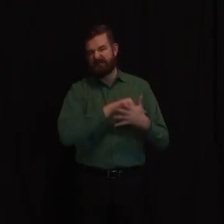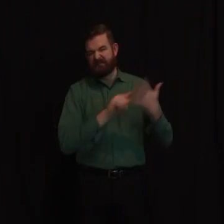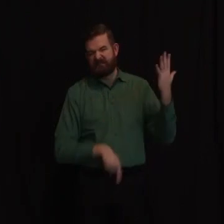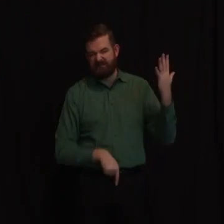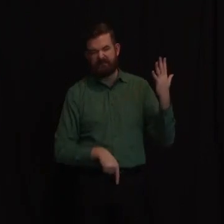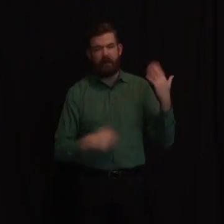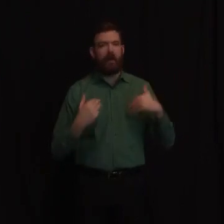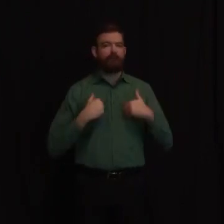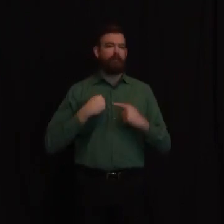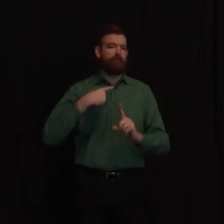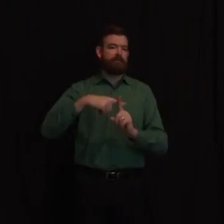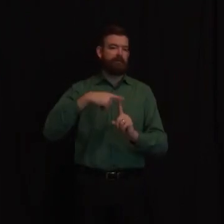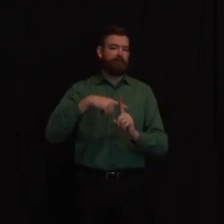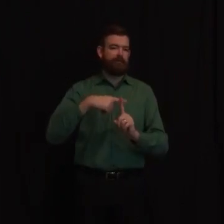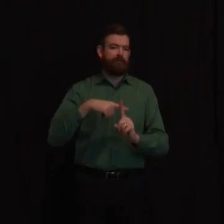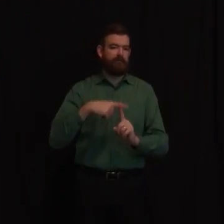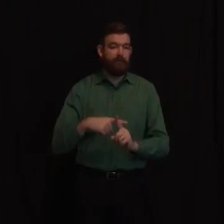remarks about the